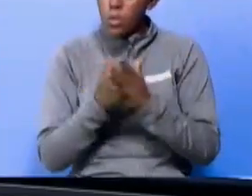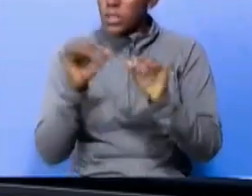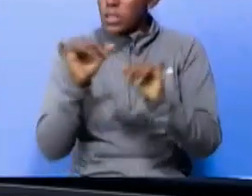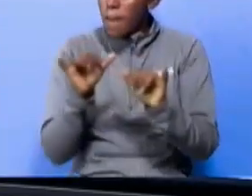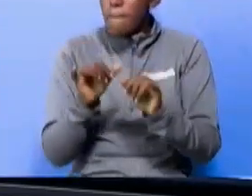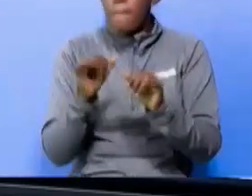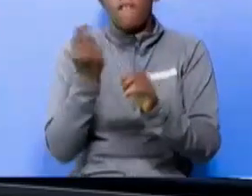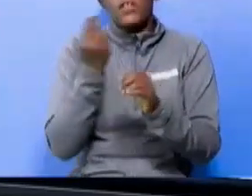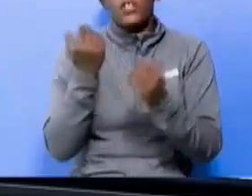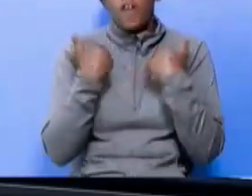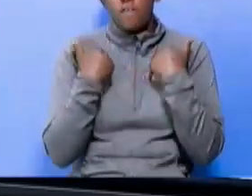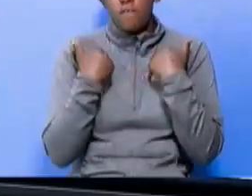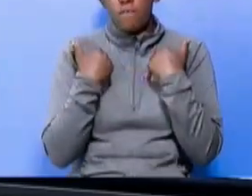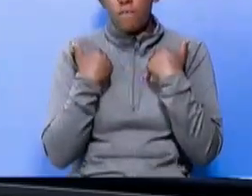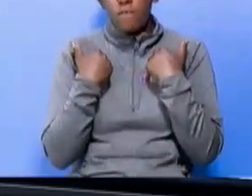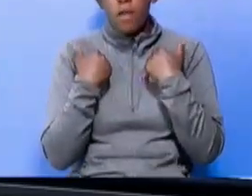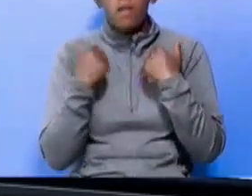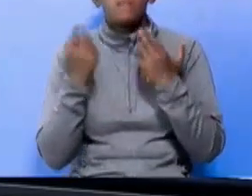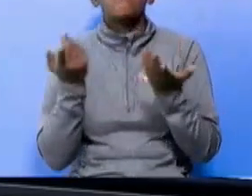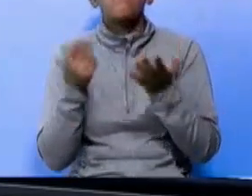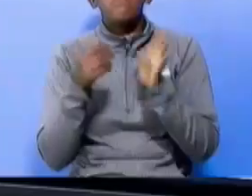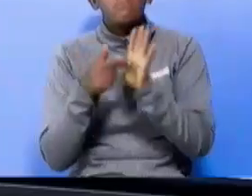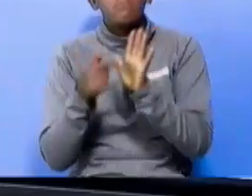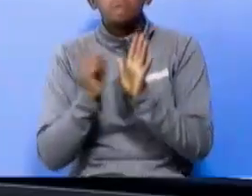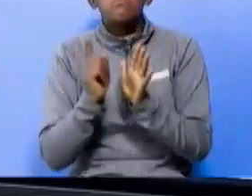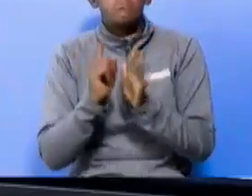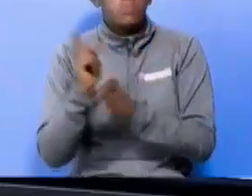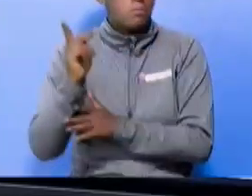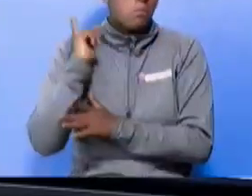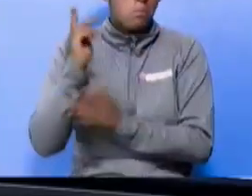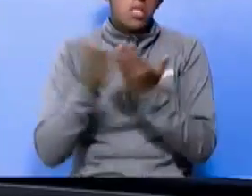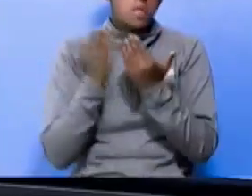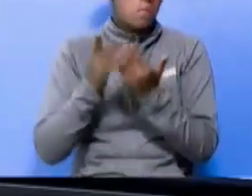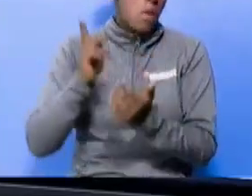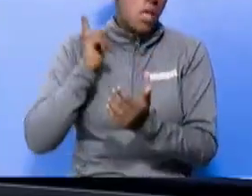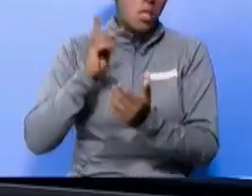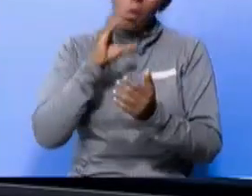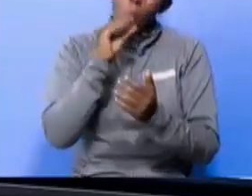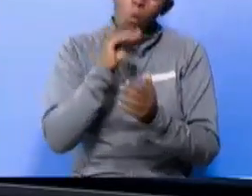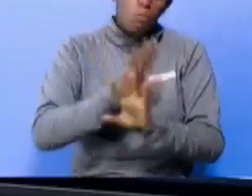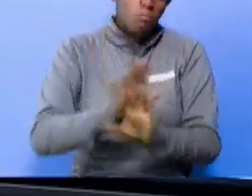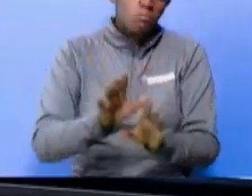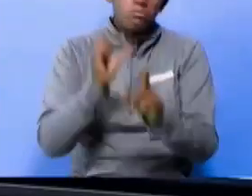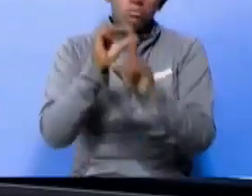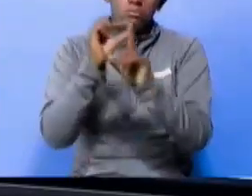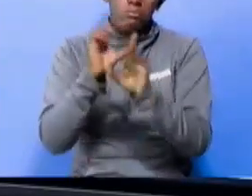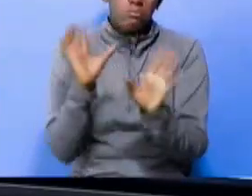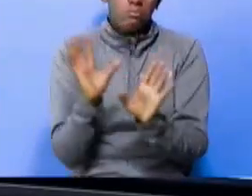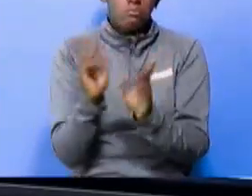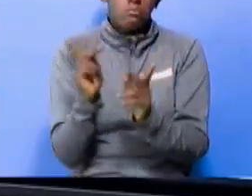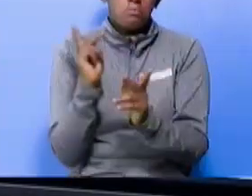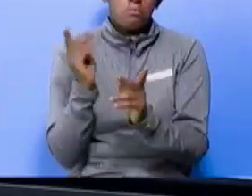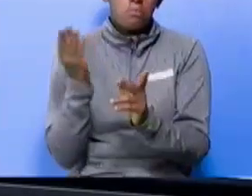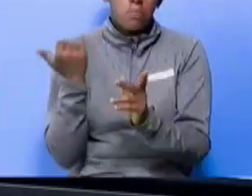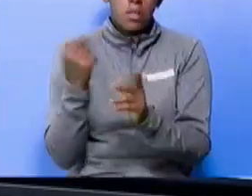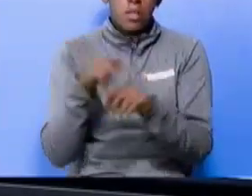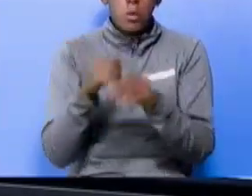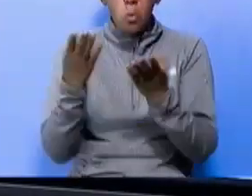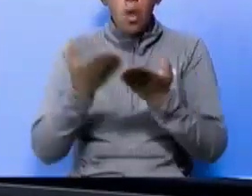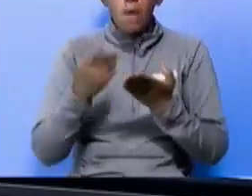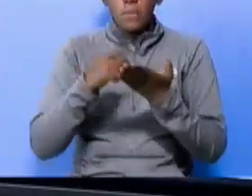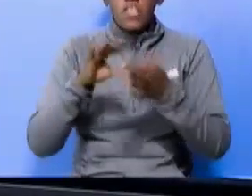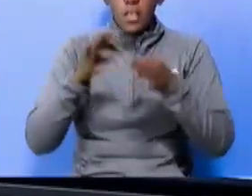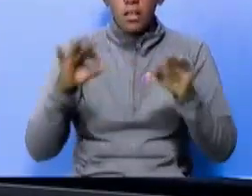function. They are all belong to what? Past tense, simple past tense. Talk about simple past tense. We are welcome to make some sentences with these